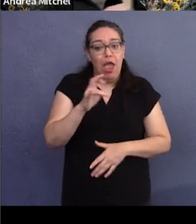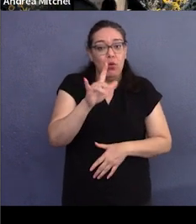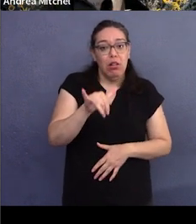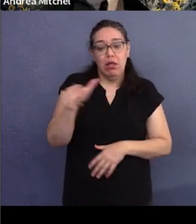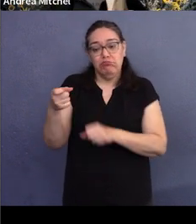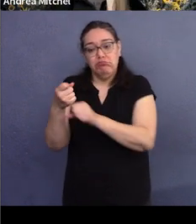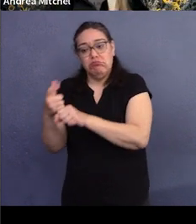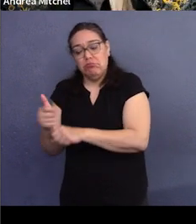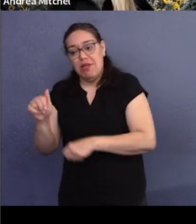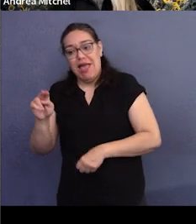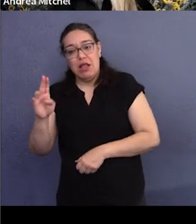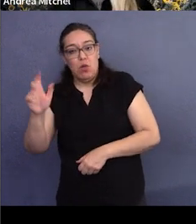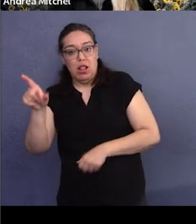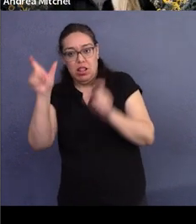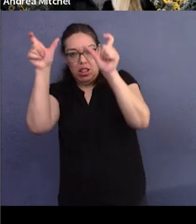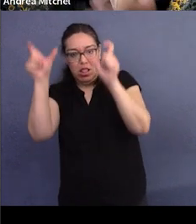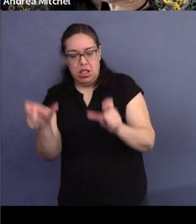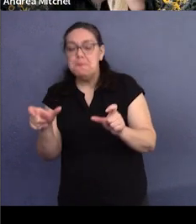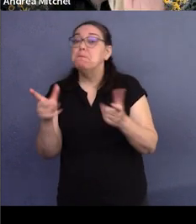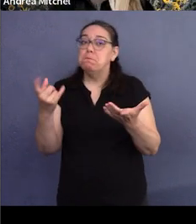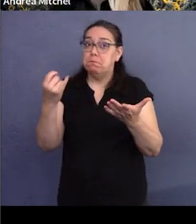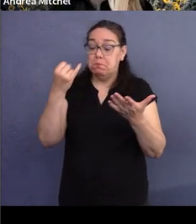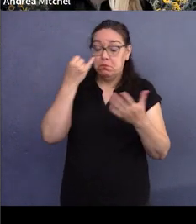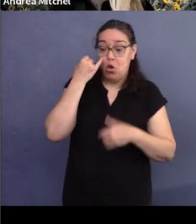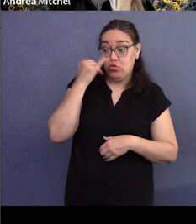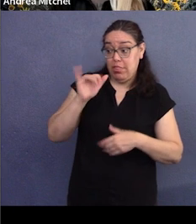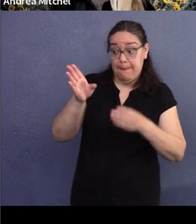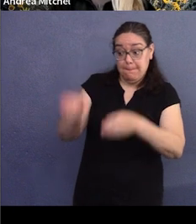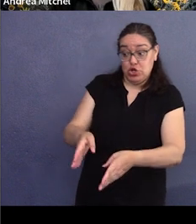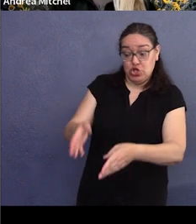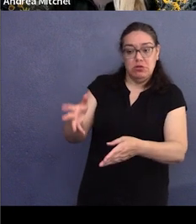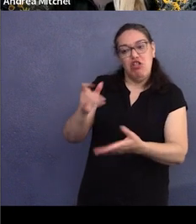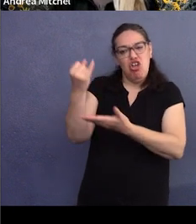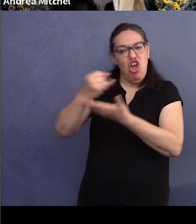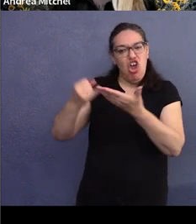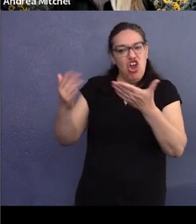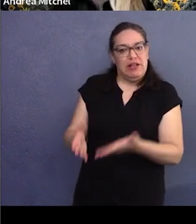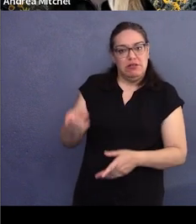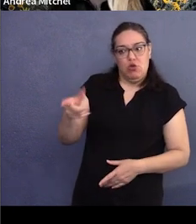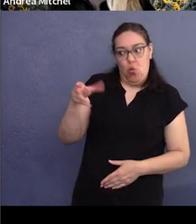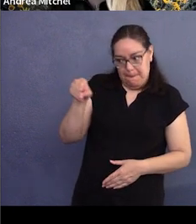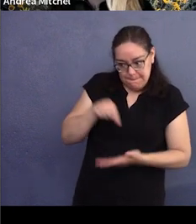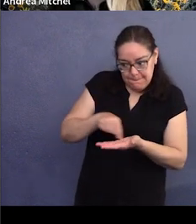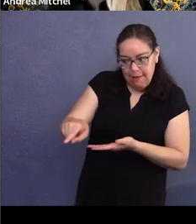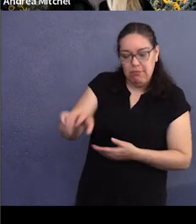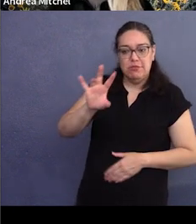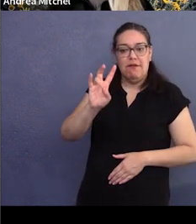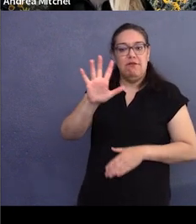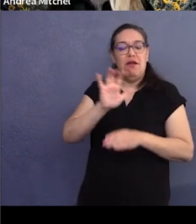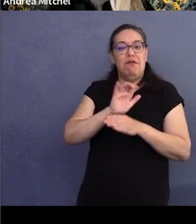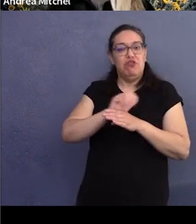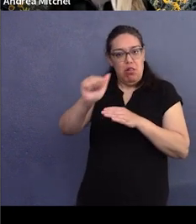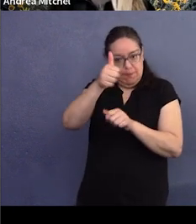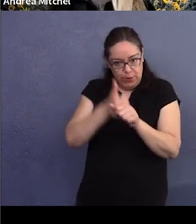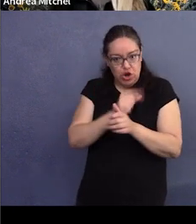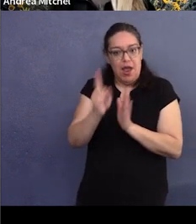that the person you want to pay for the artist, you want to pay $75 an hour. So you